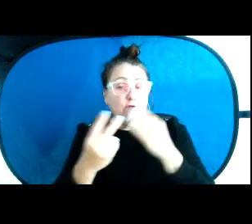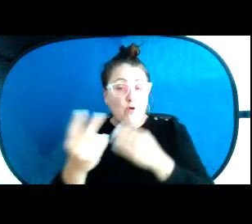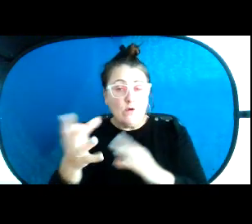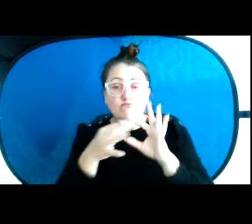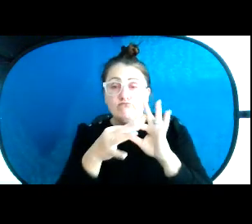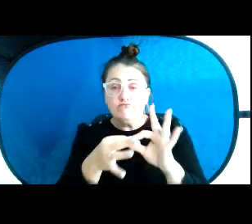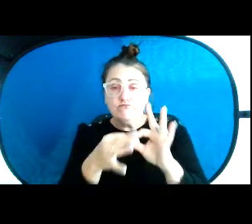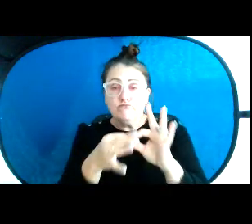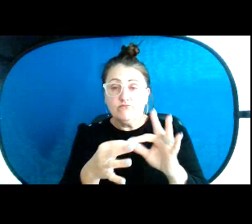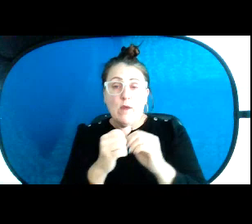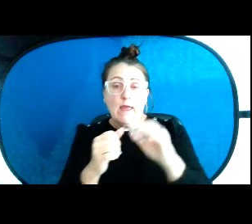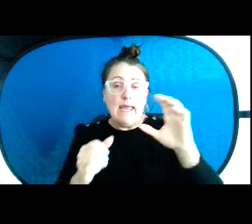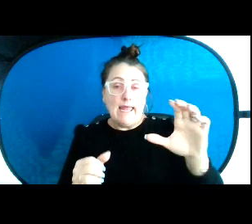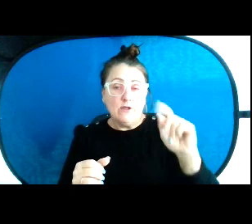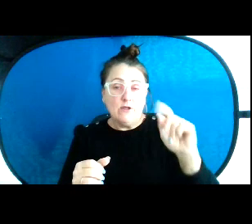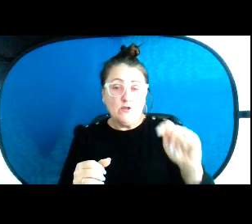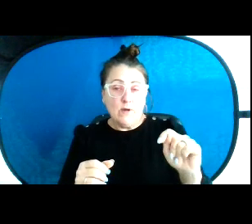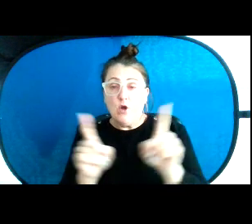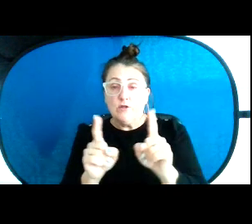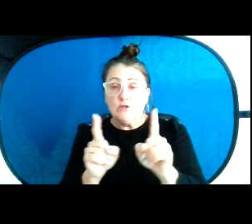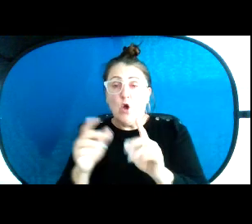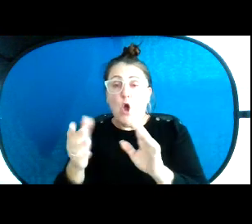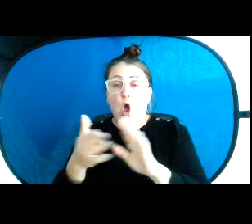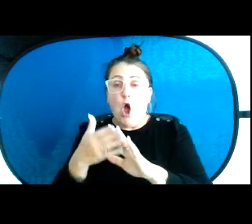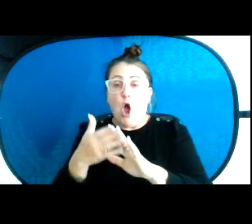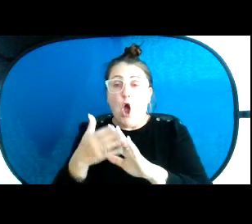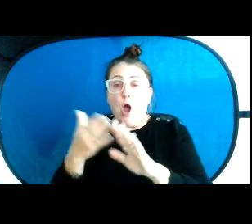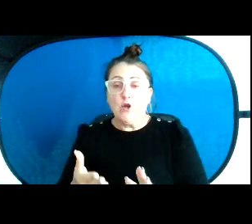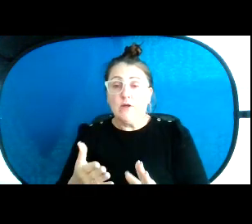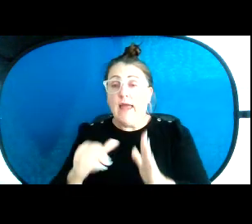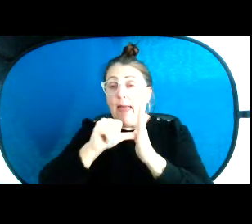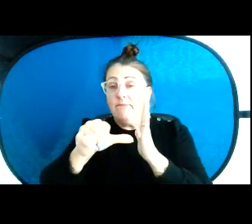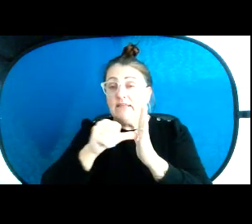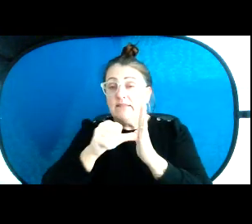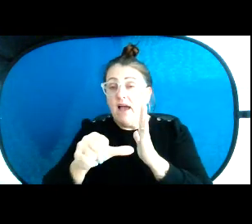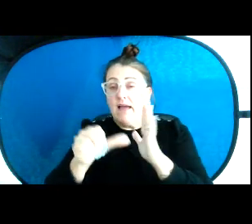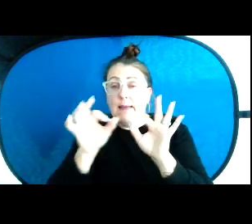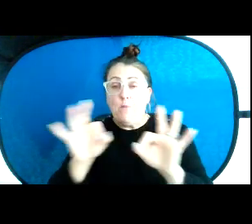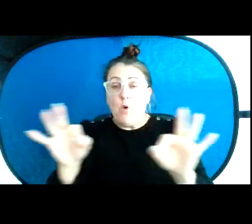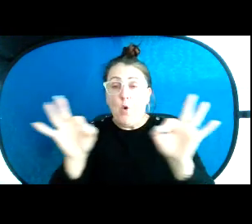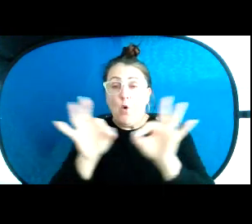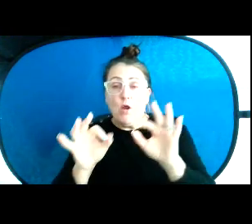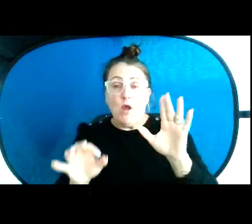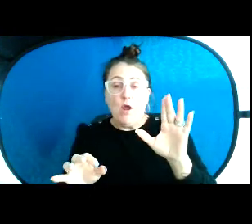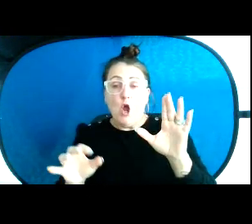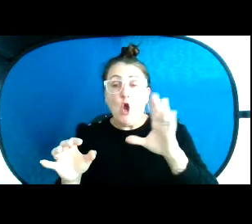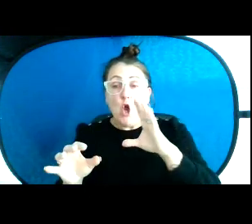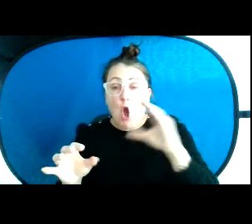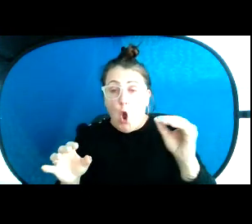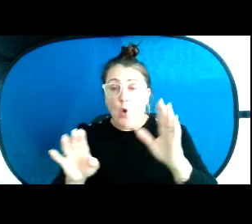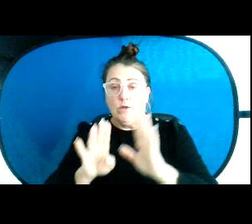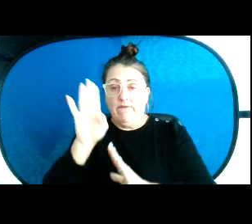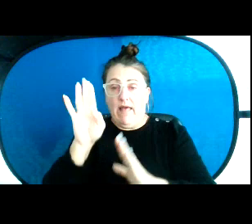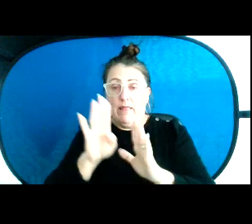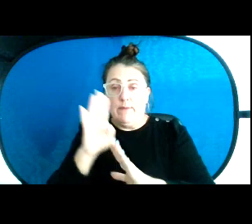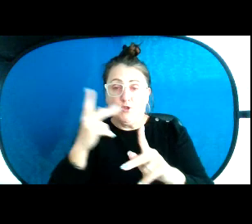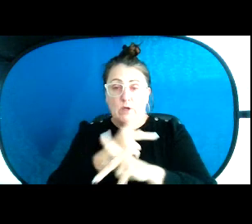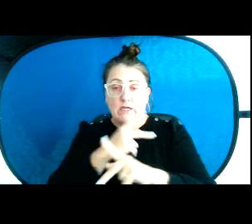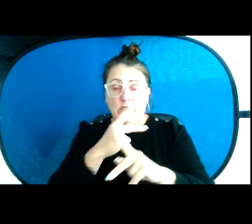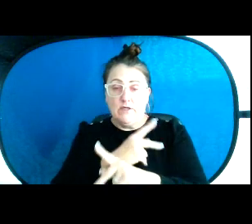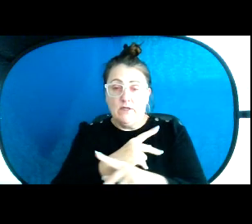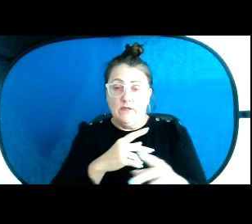Caltrans and the transit operators. We do want to emphasize the importance of co-developing strategies with the regions, transit